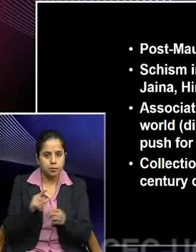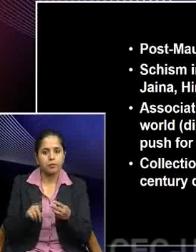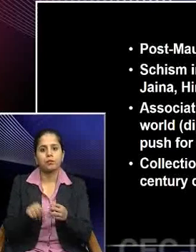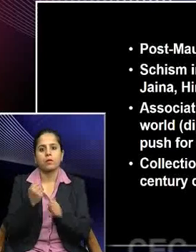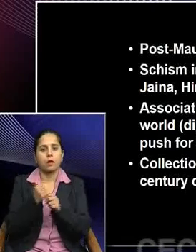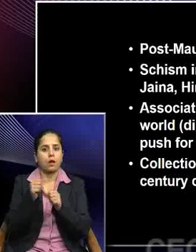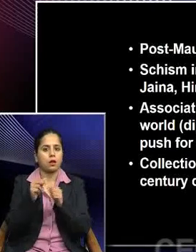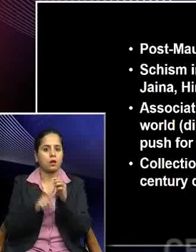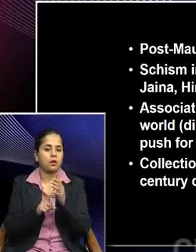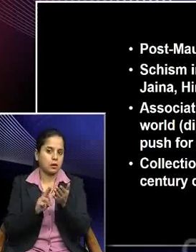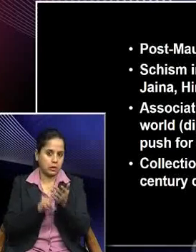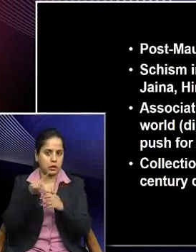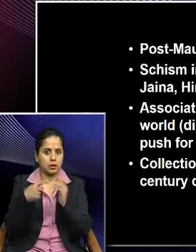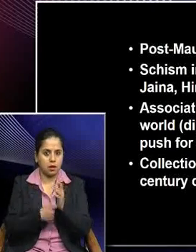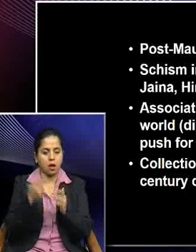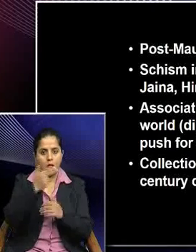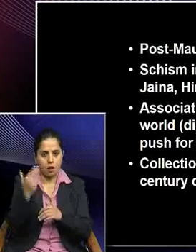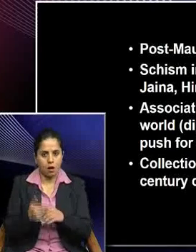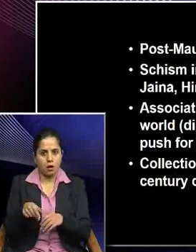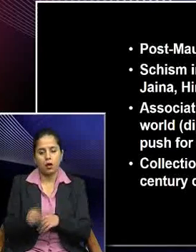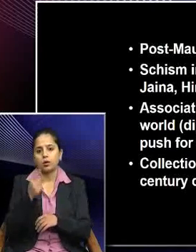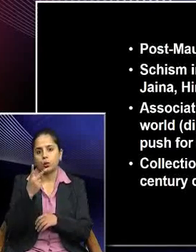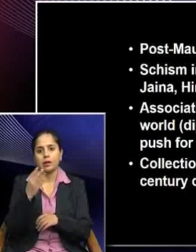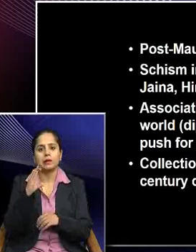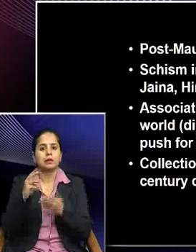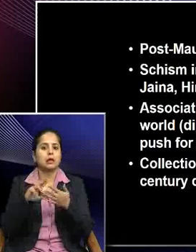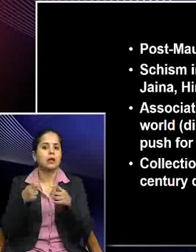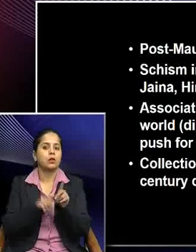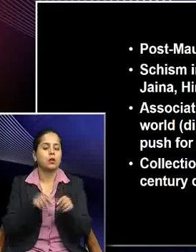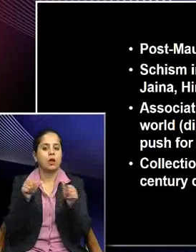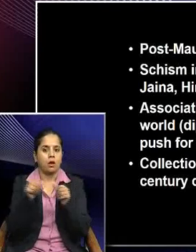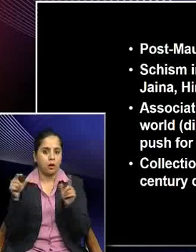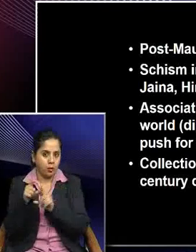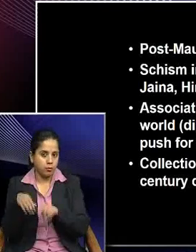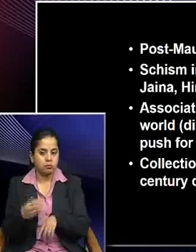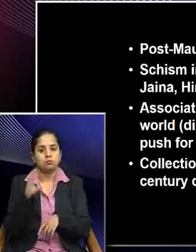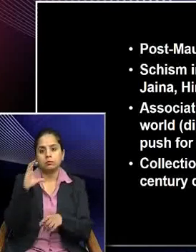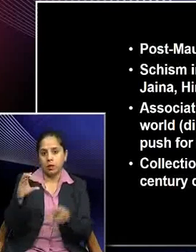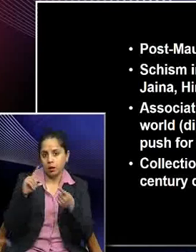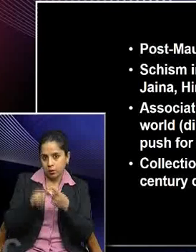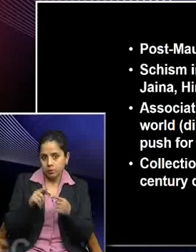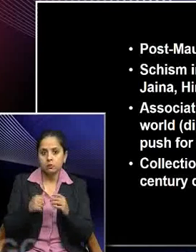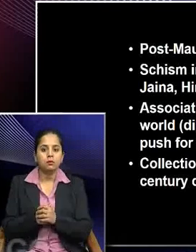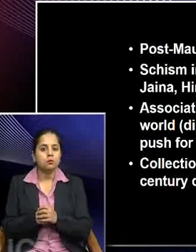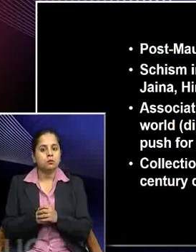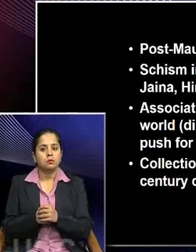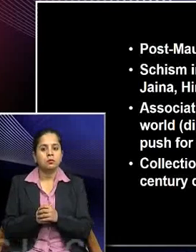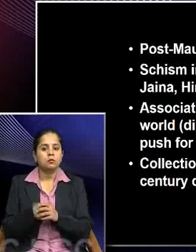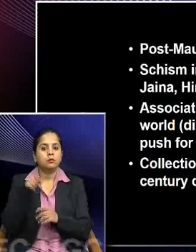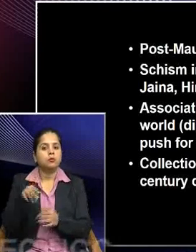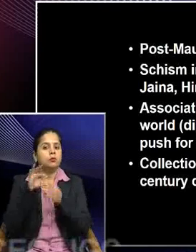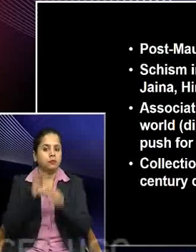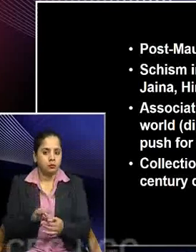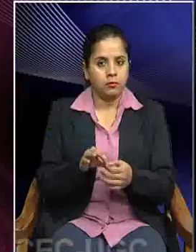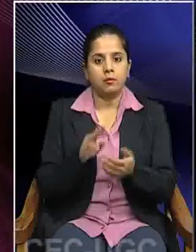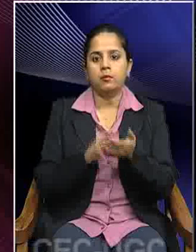Gandhara art, and even up to 12th century AD or 12th century CE in the context of